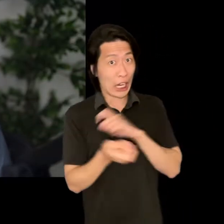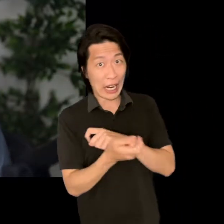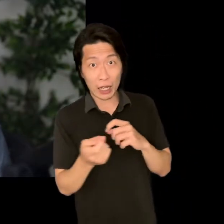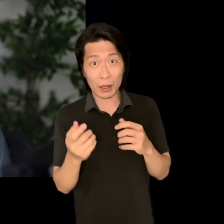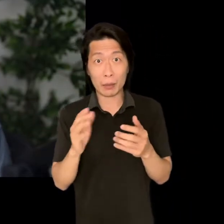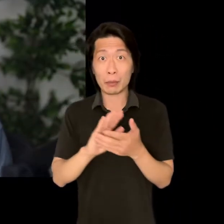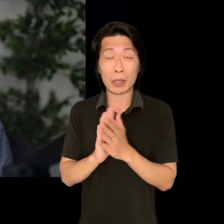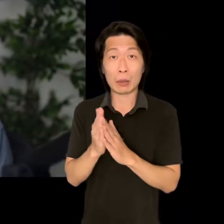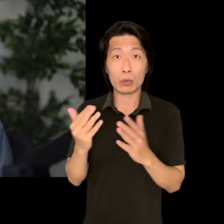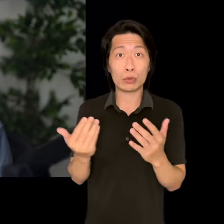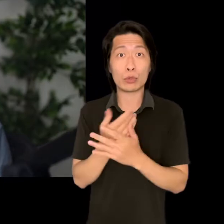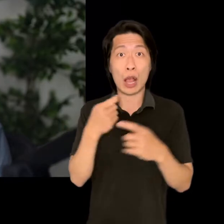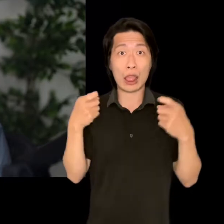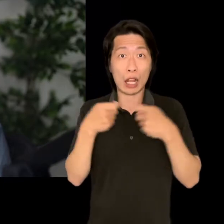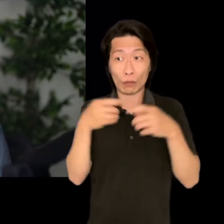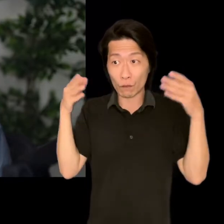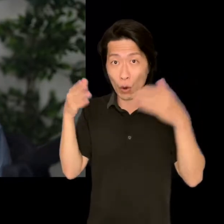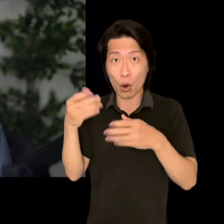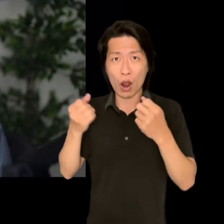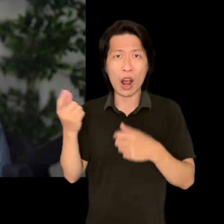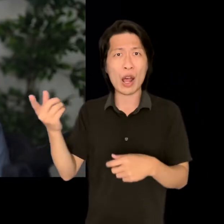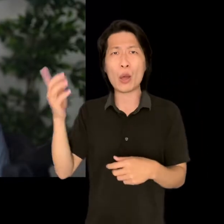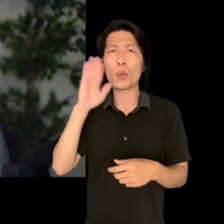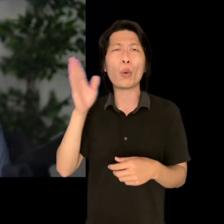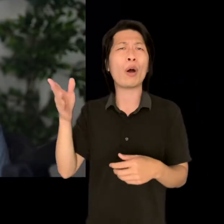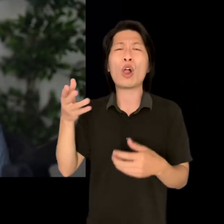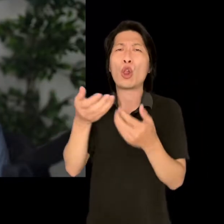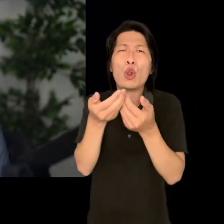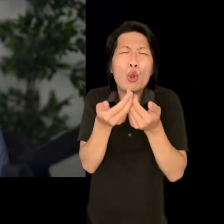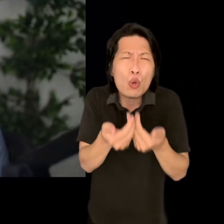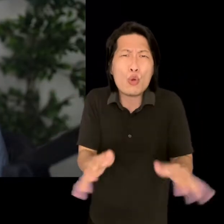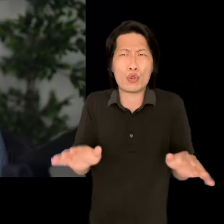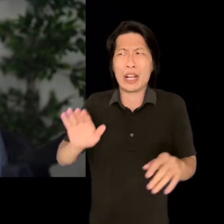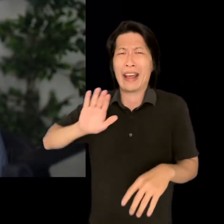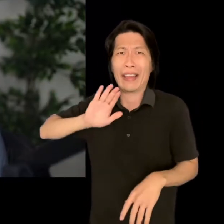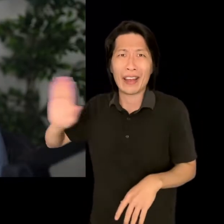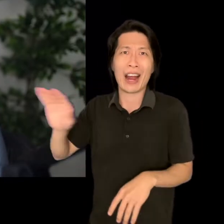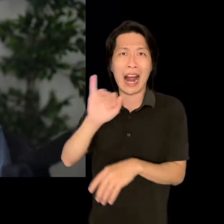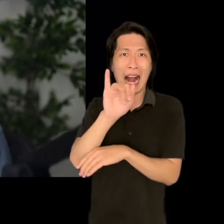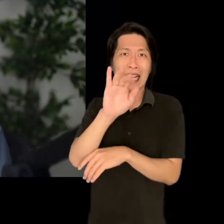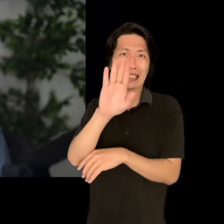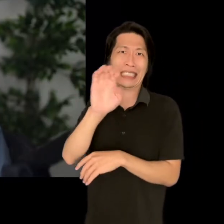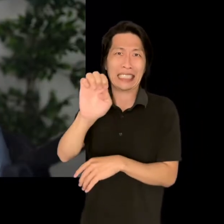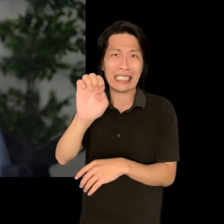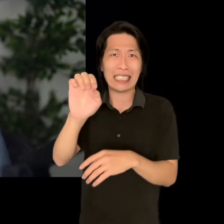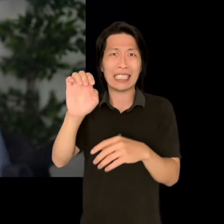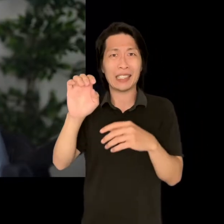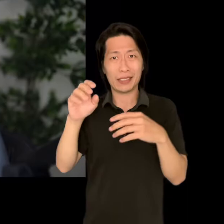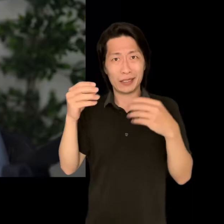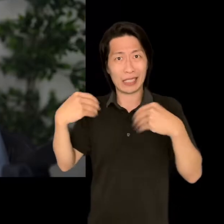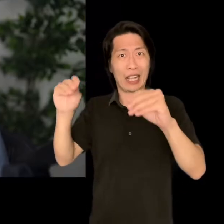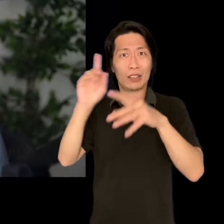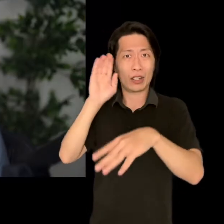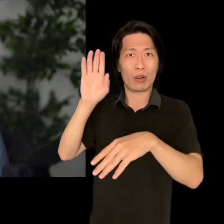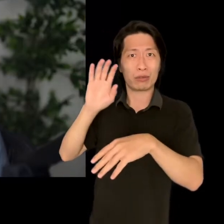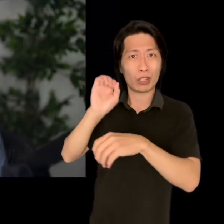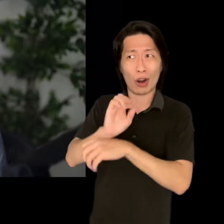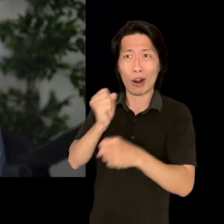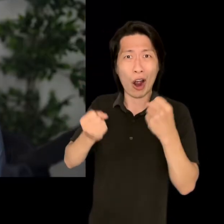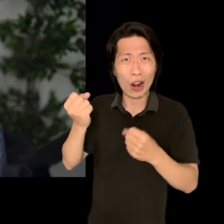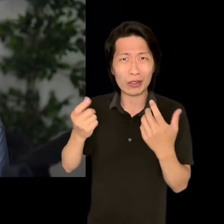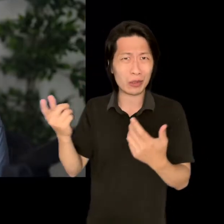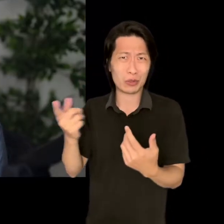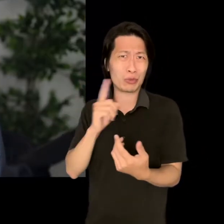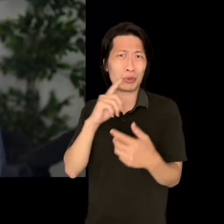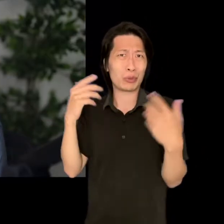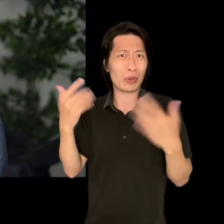it means that they need to really disrupt or decimate their IC sales, which is going to decimate their company. What's an interesting